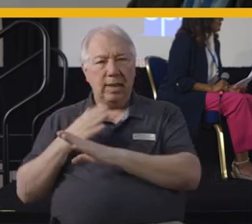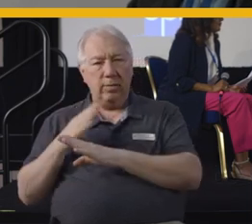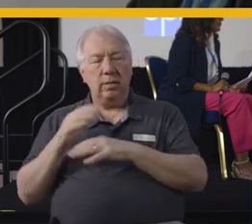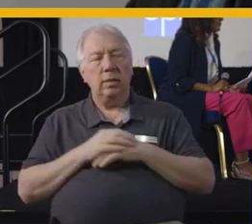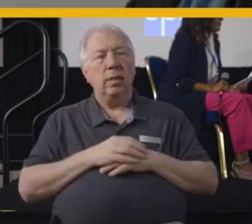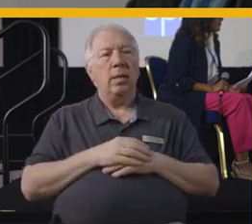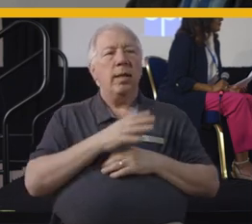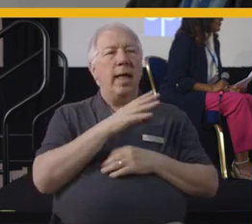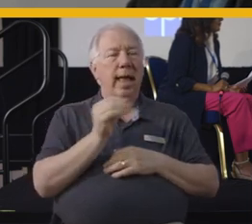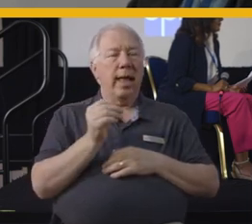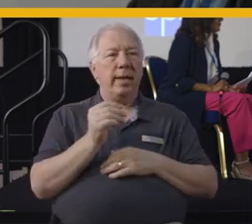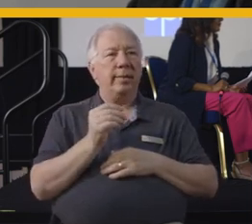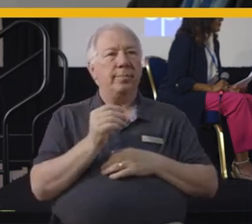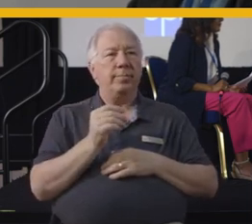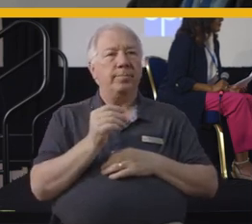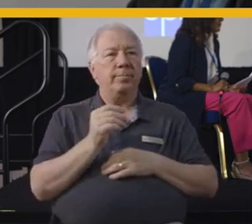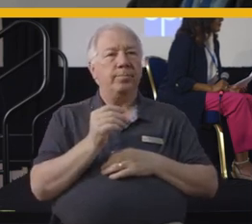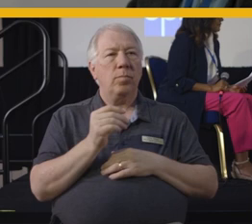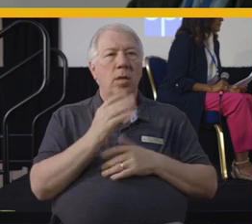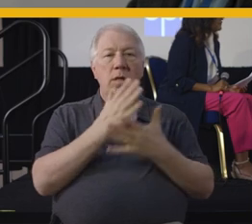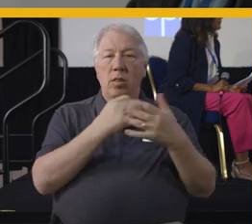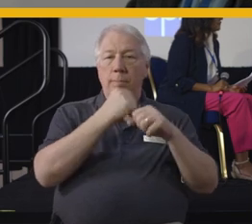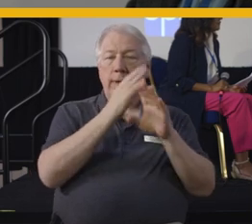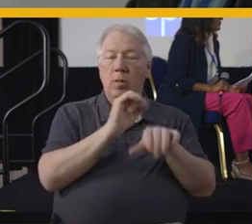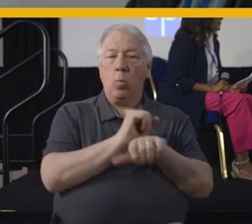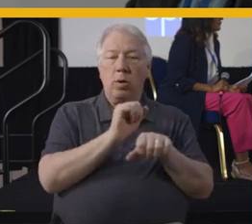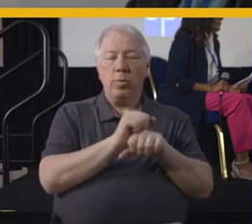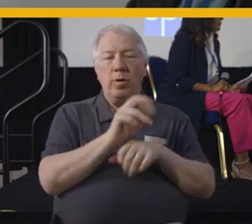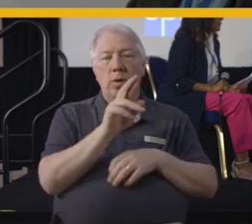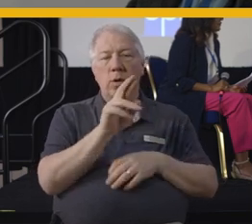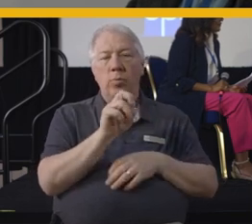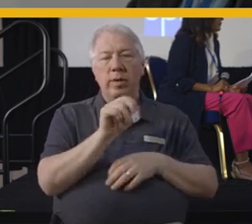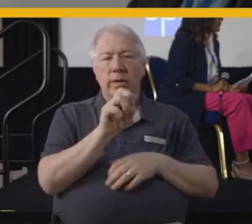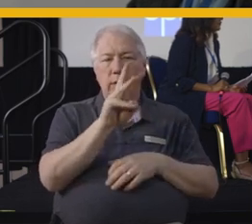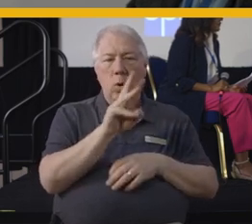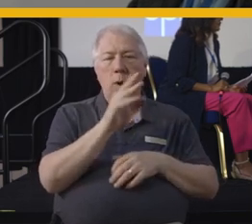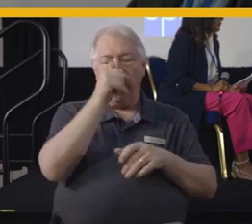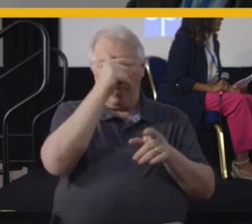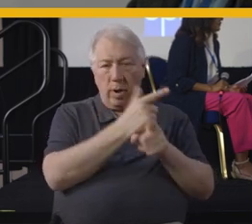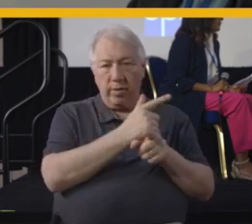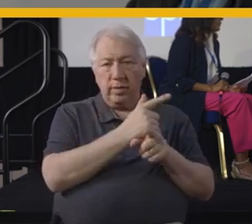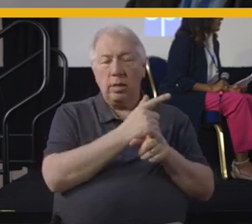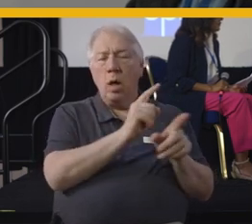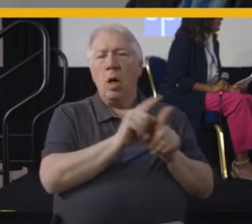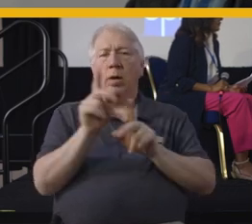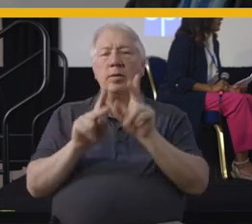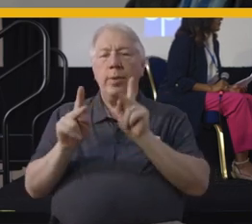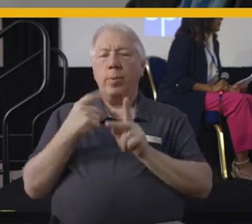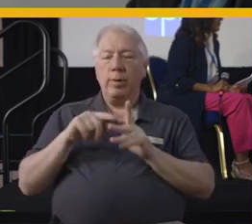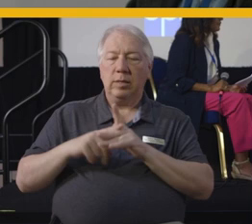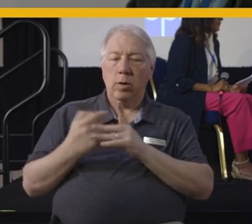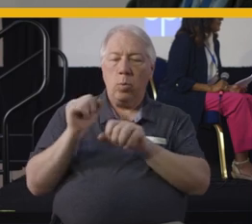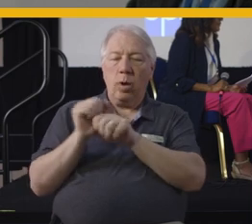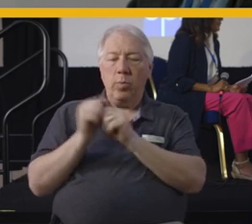and it's some makers that had worked with the Renaud brothers for quite a while, but also people that we had started